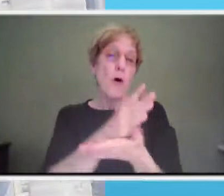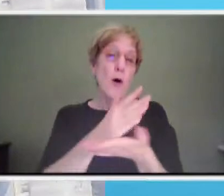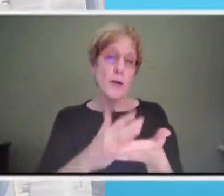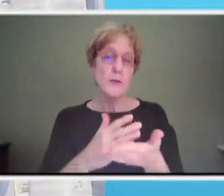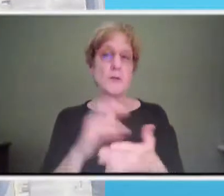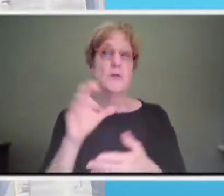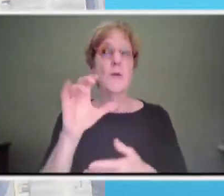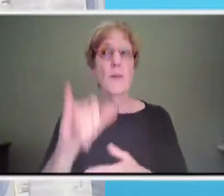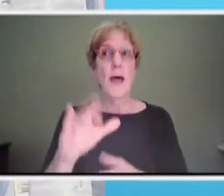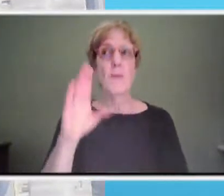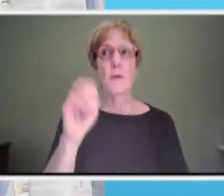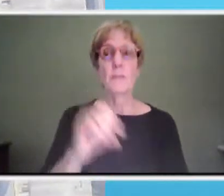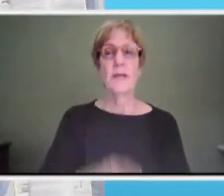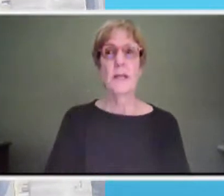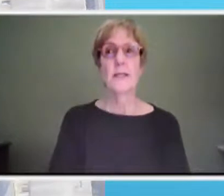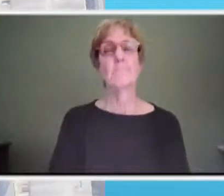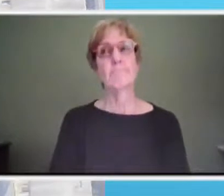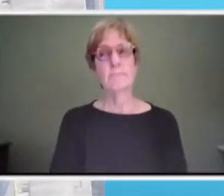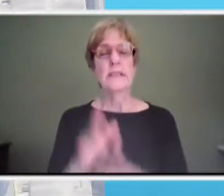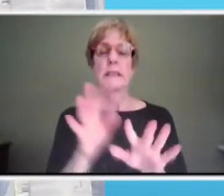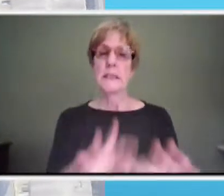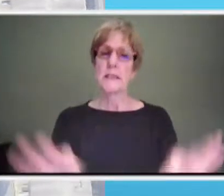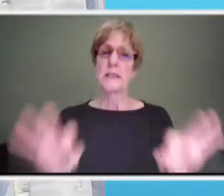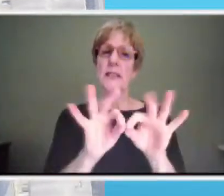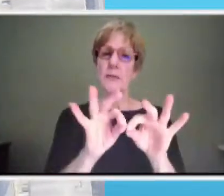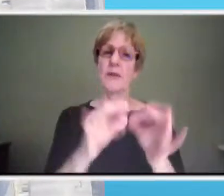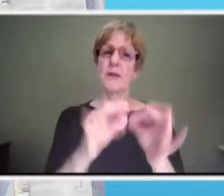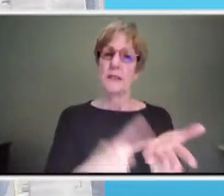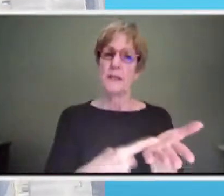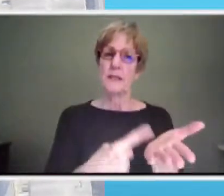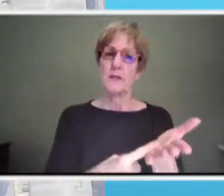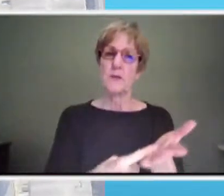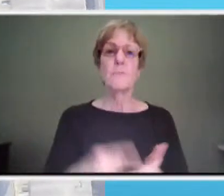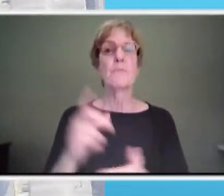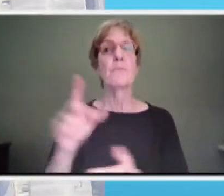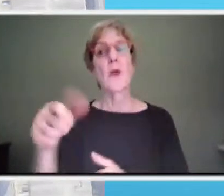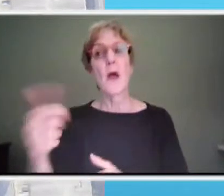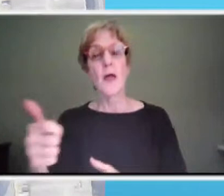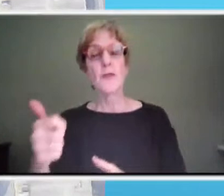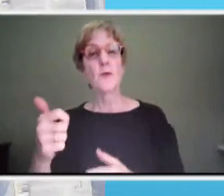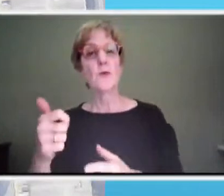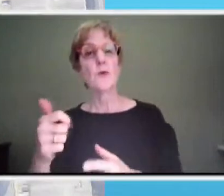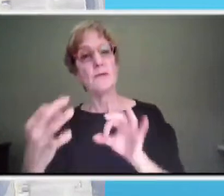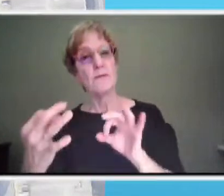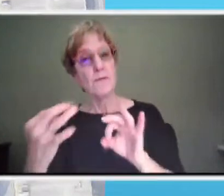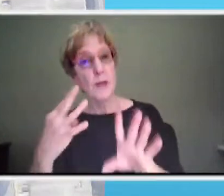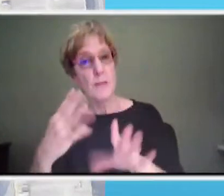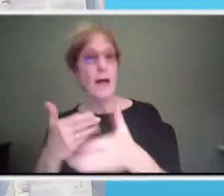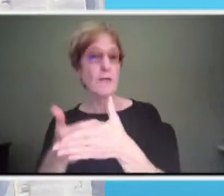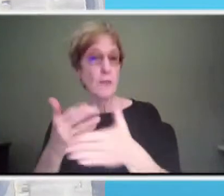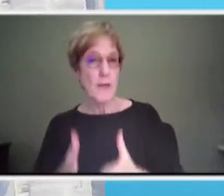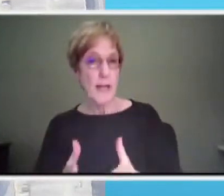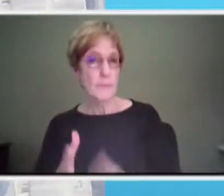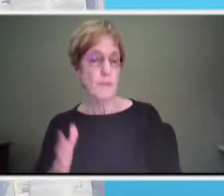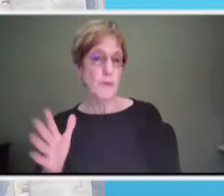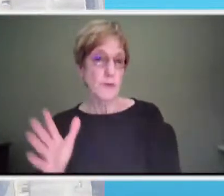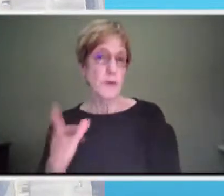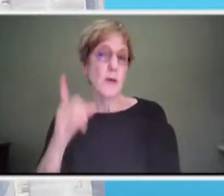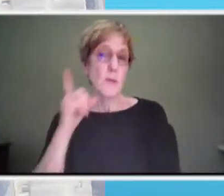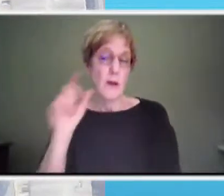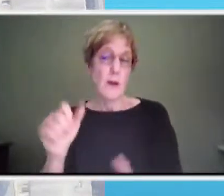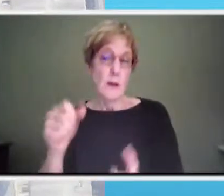will be a significant point of discussion. We did have some additional feedback from some neighbors here. We think we're providing